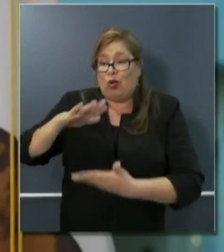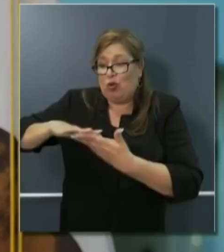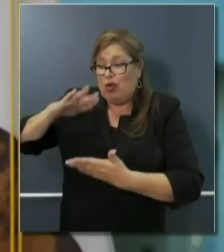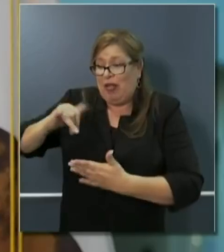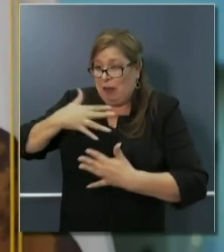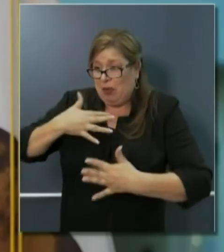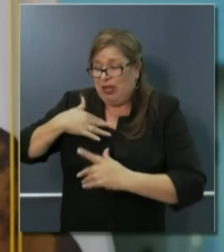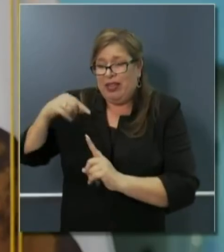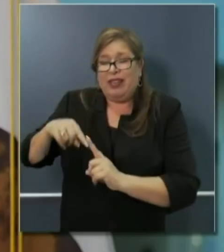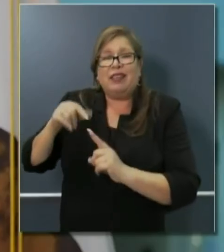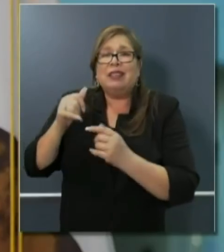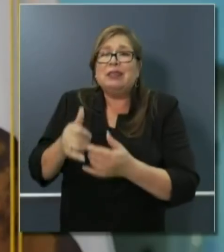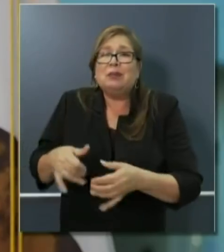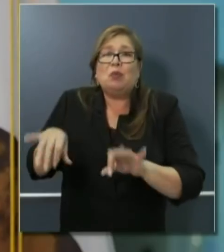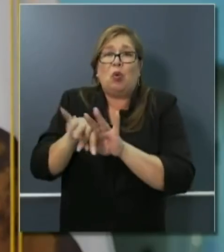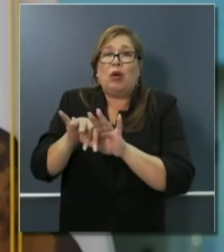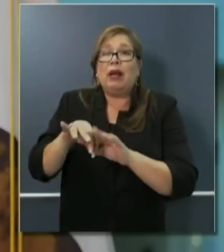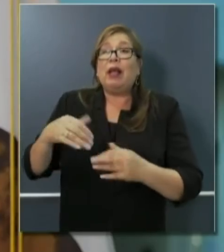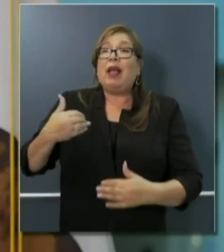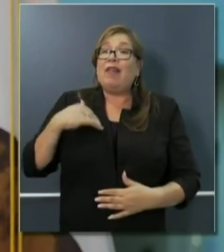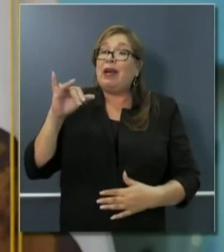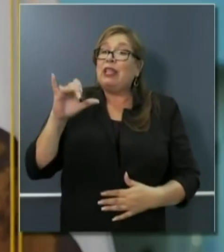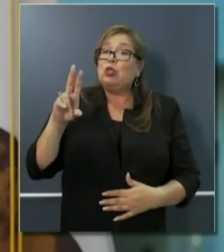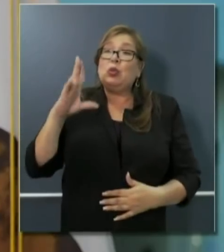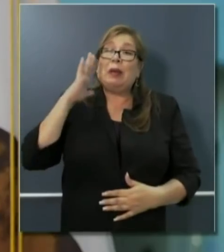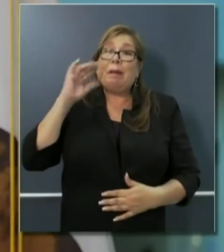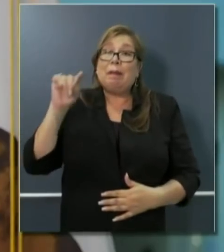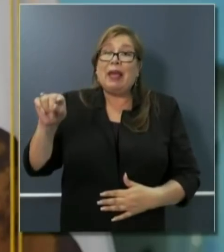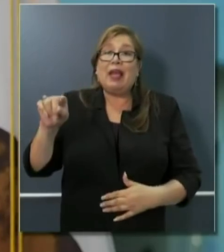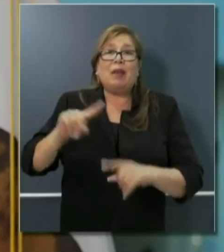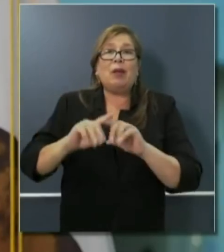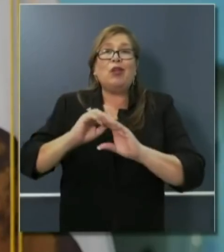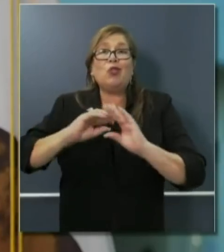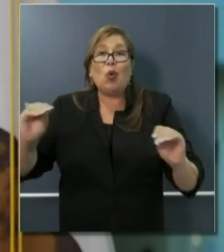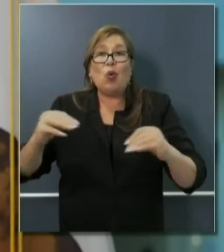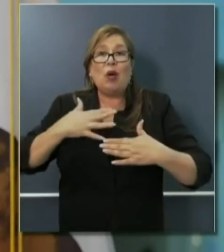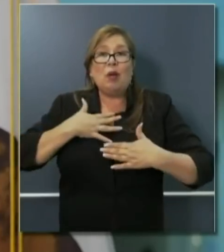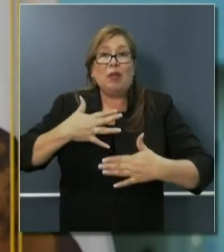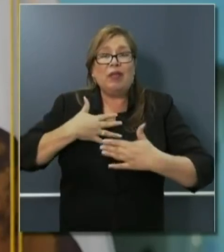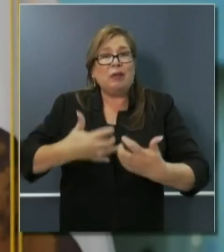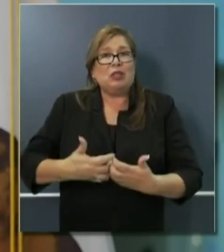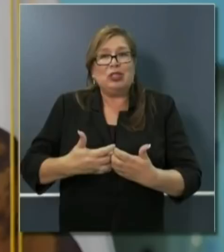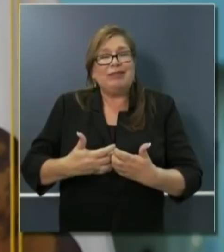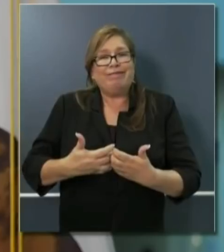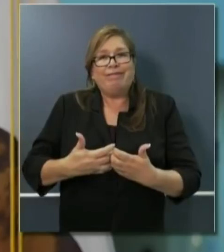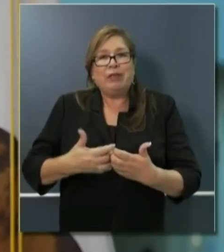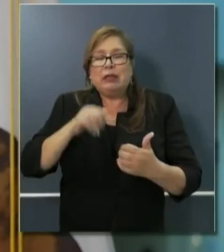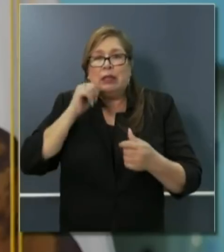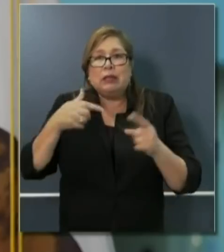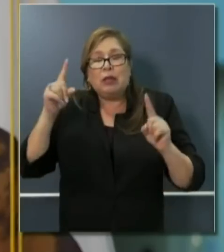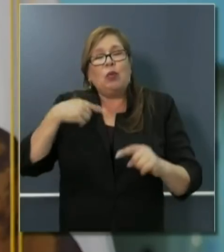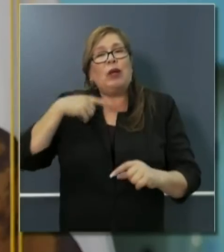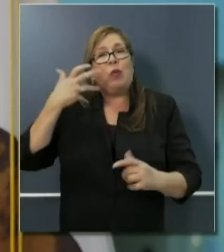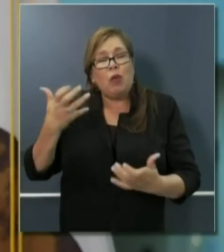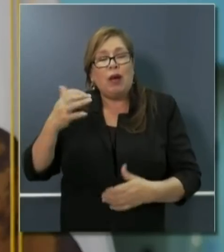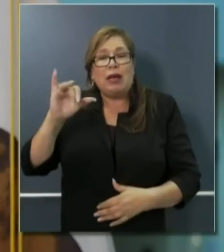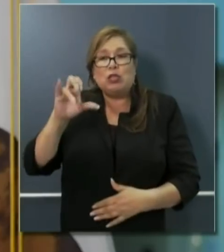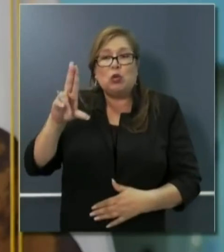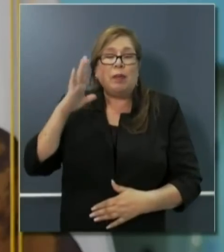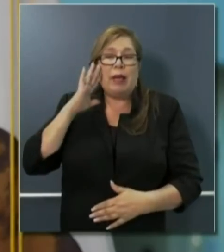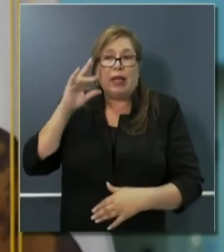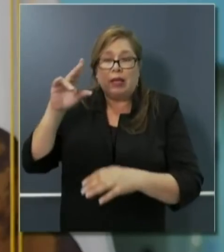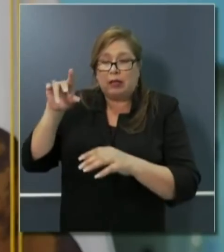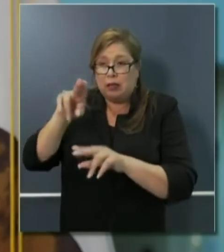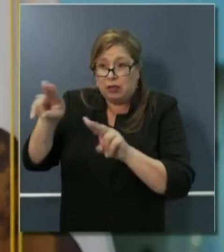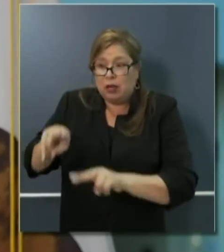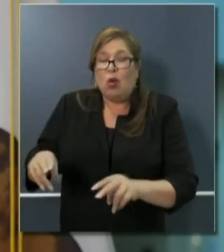an ICU bed with a ventilator. So the governor's effort to bring as many ventilators to scale in California is a must. And